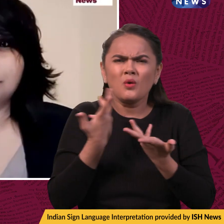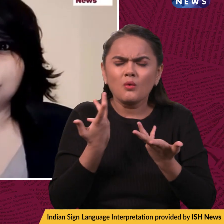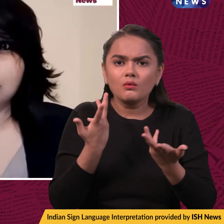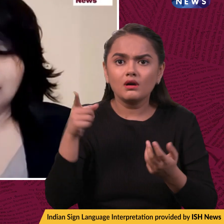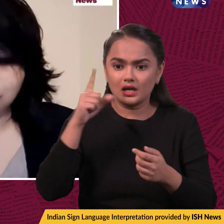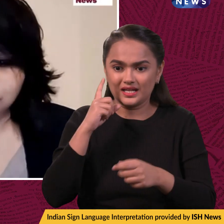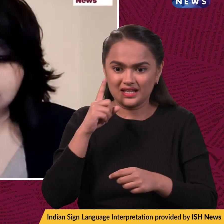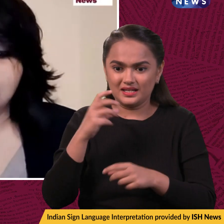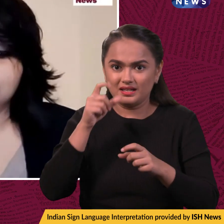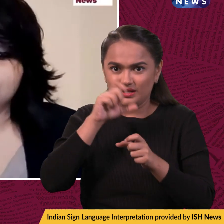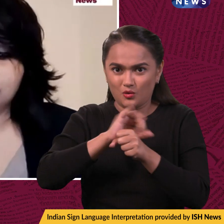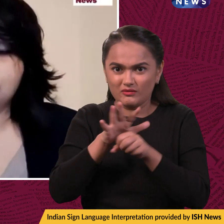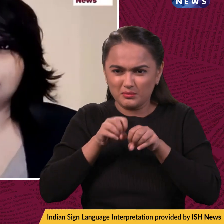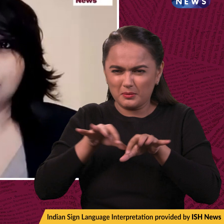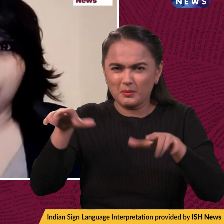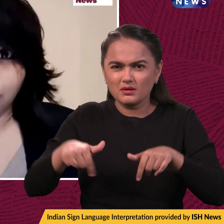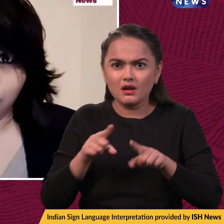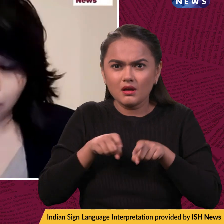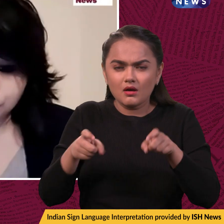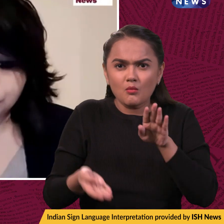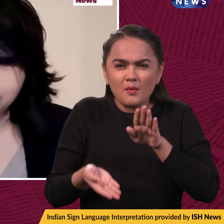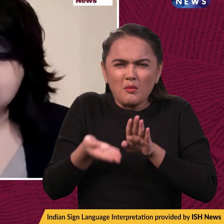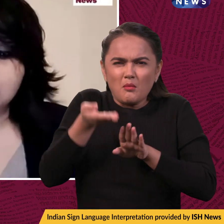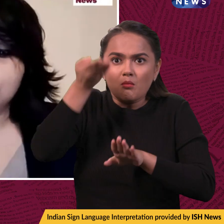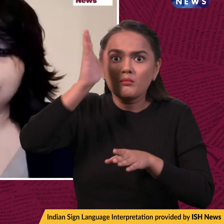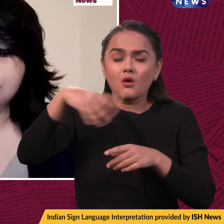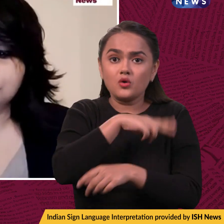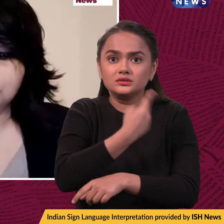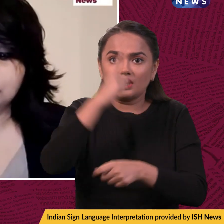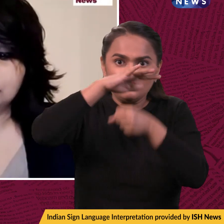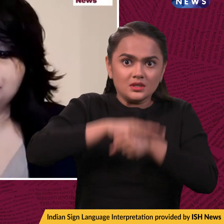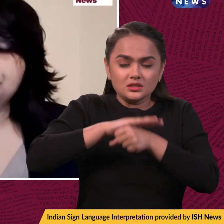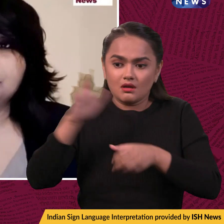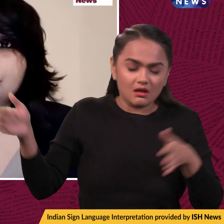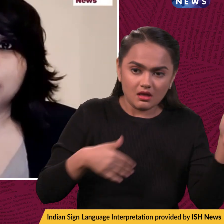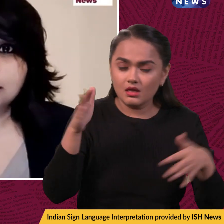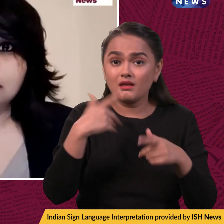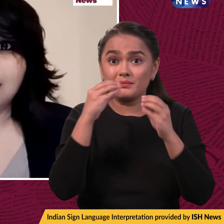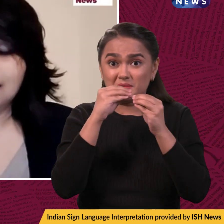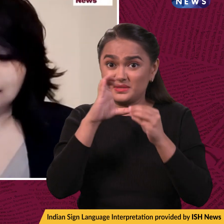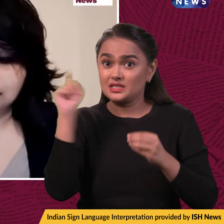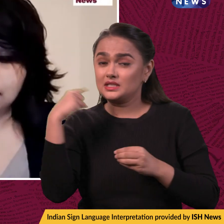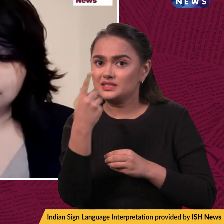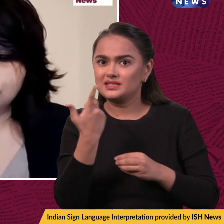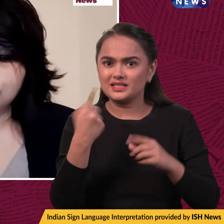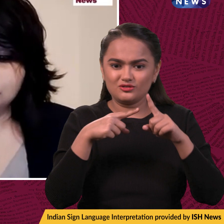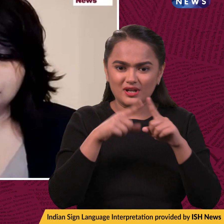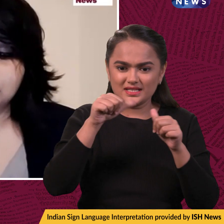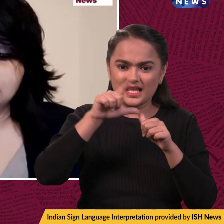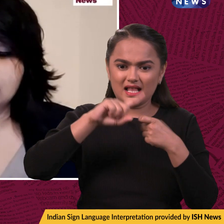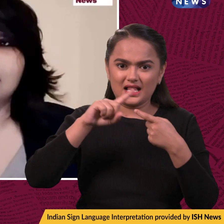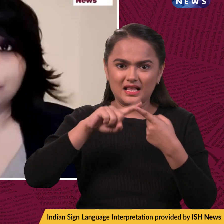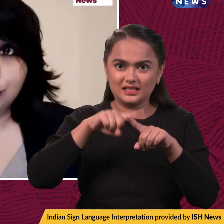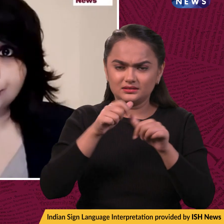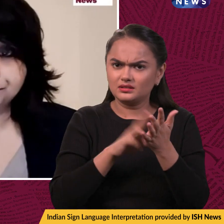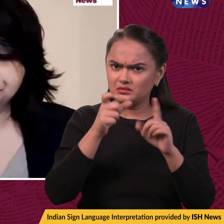record infection levels and growing pressure on hospitals. According to the BBC, Chancellor Alexander Schallenberg